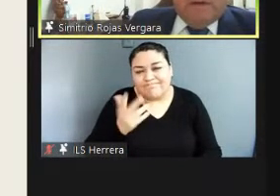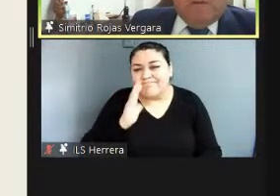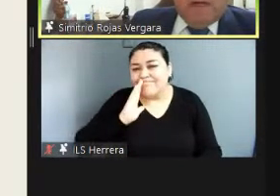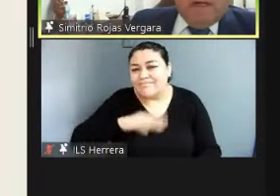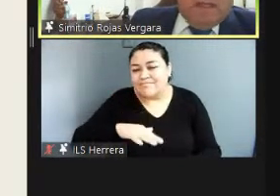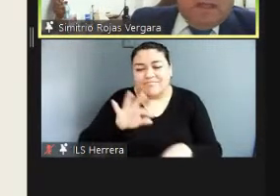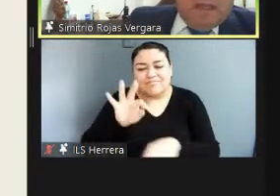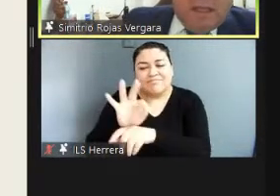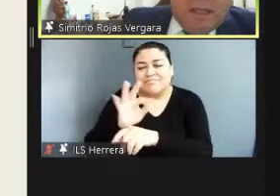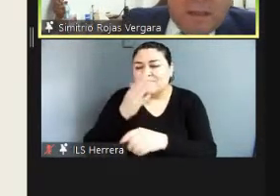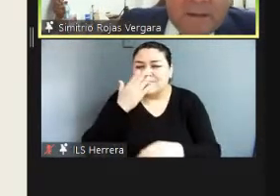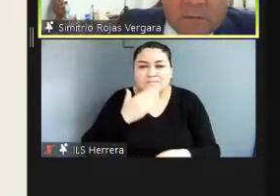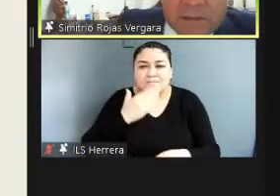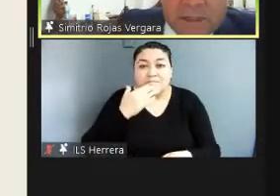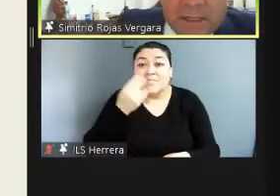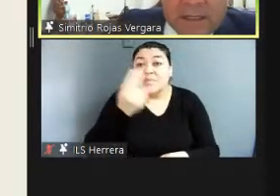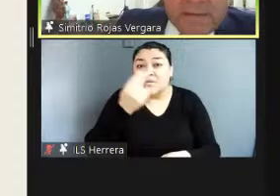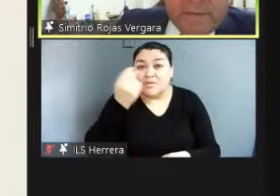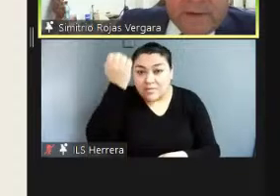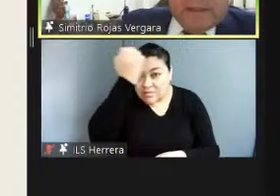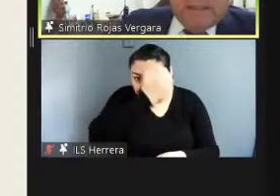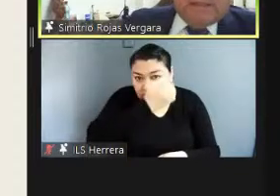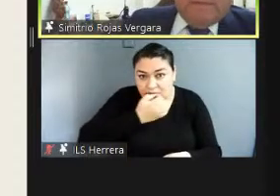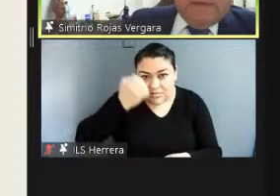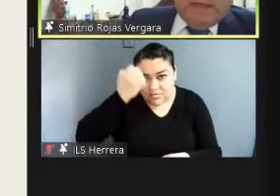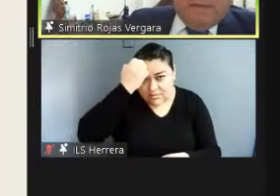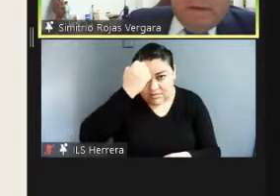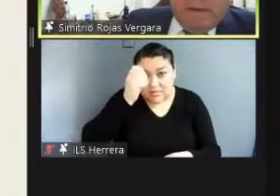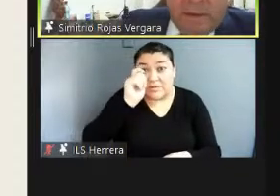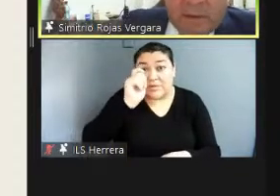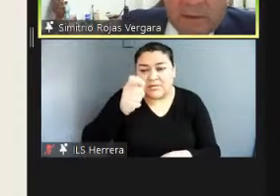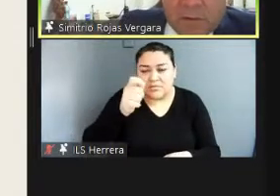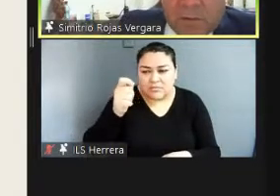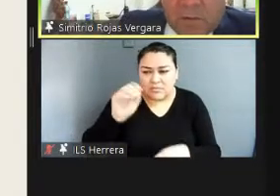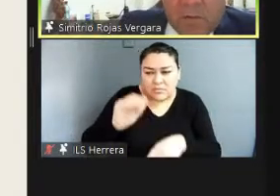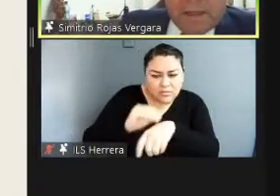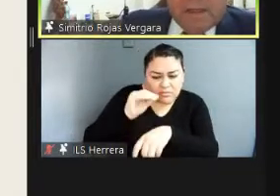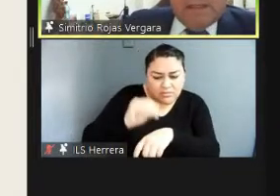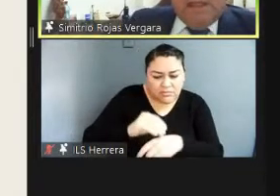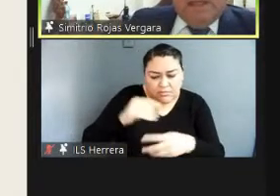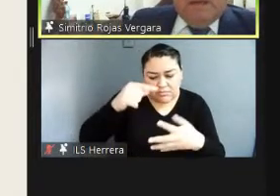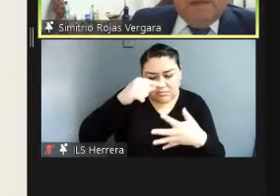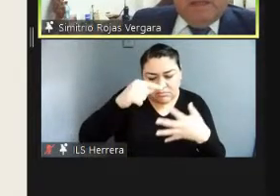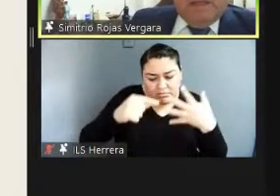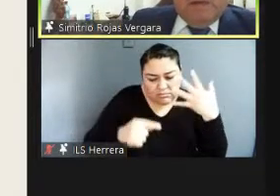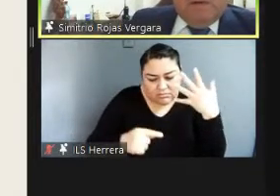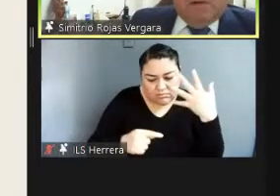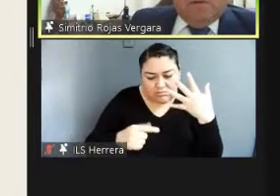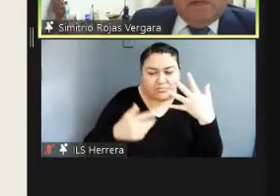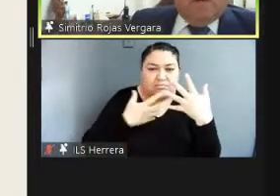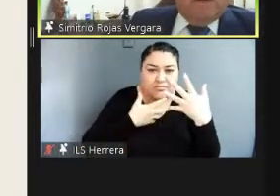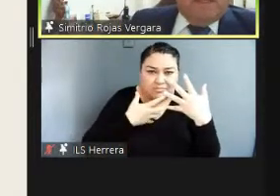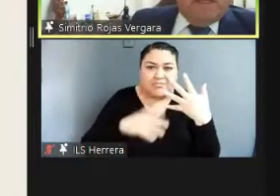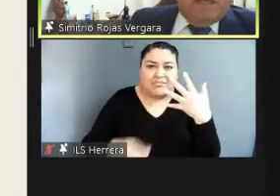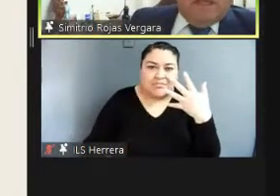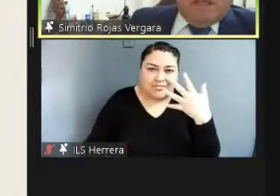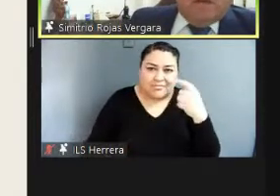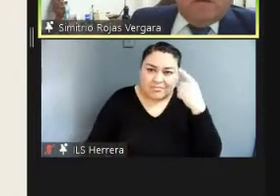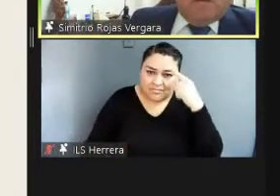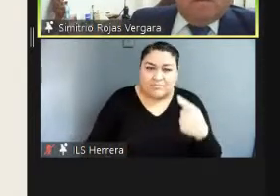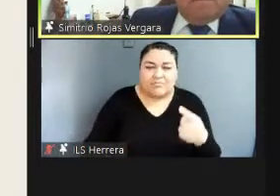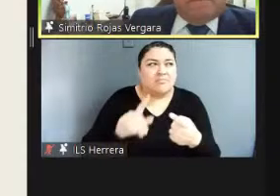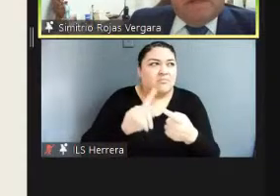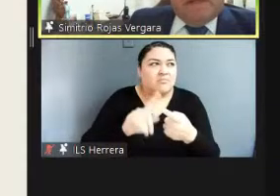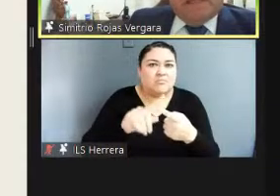inappropriately tools that are not the right ones. We need to make assessment using different techniques. We need to use